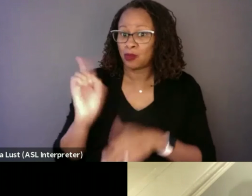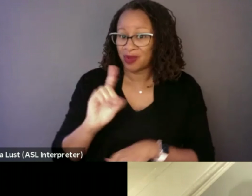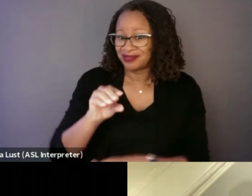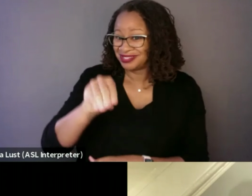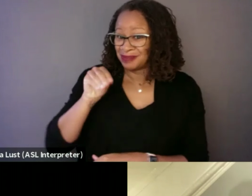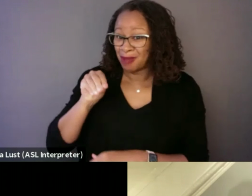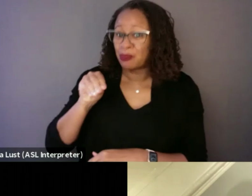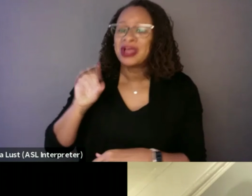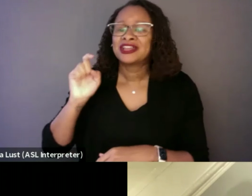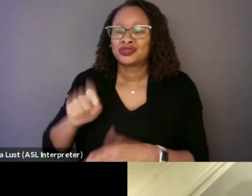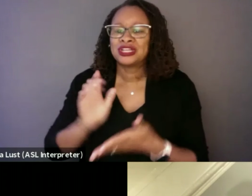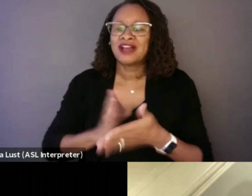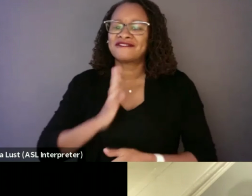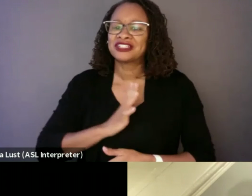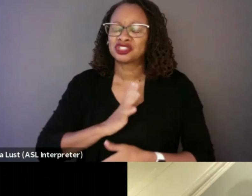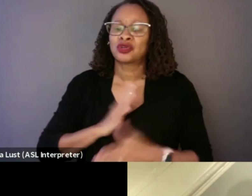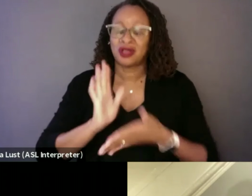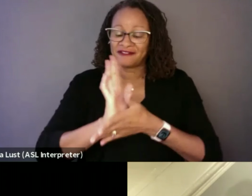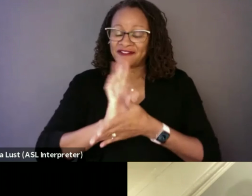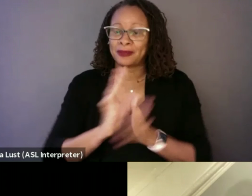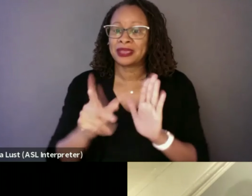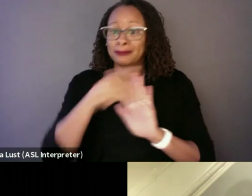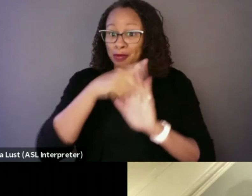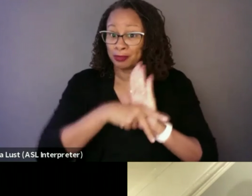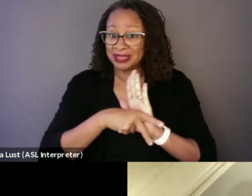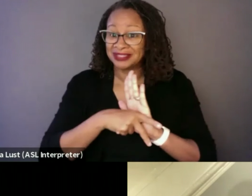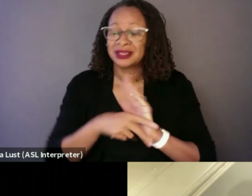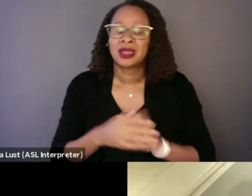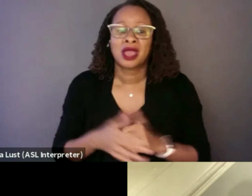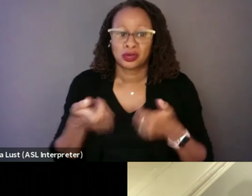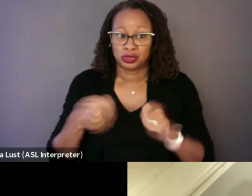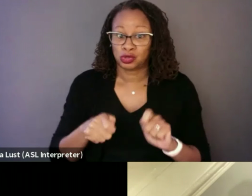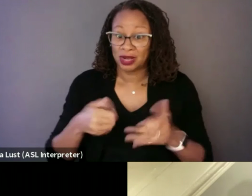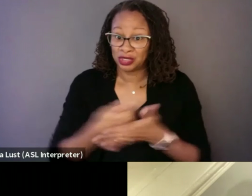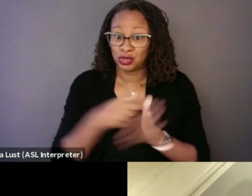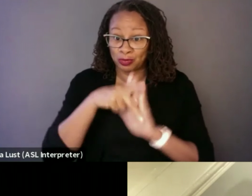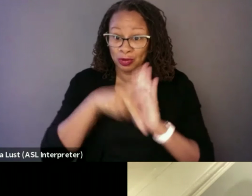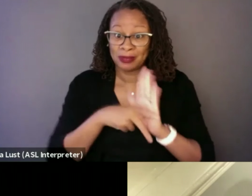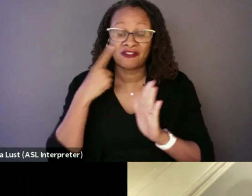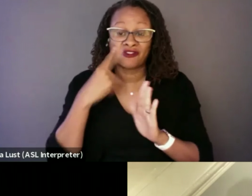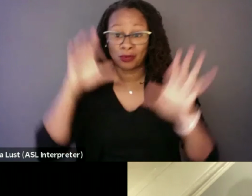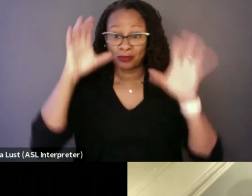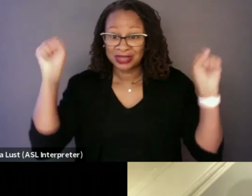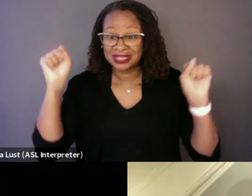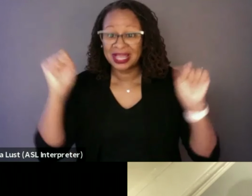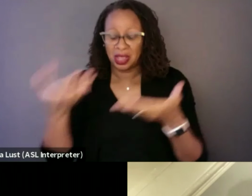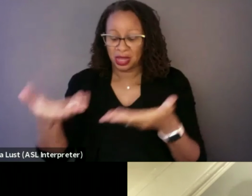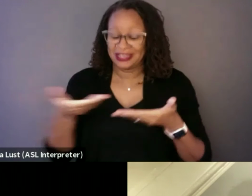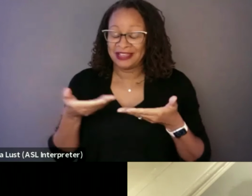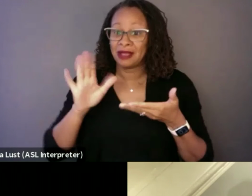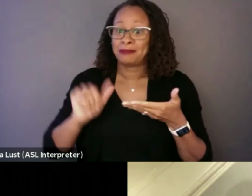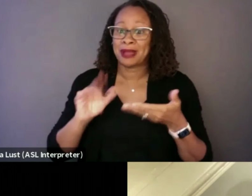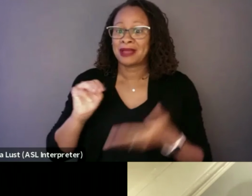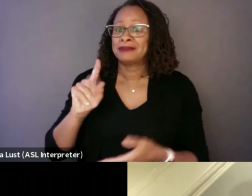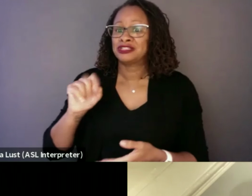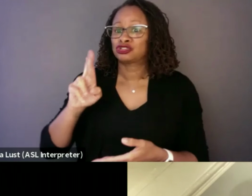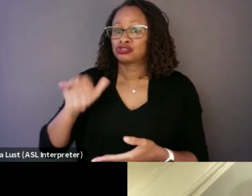So we applied for a new permit to make president, and we were given it by the Ministry of